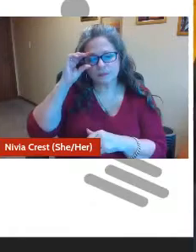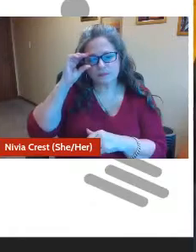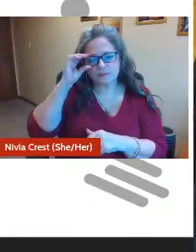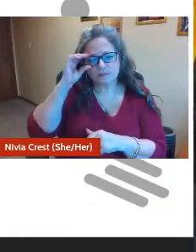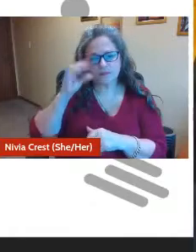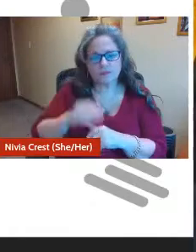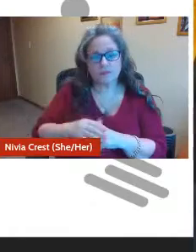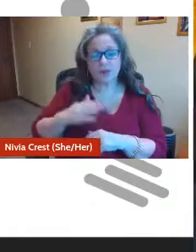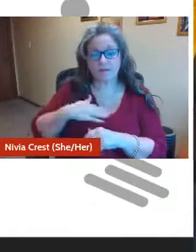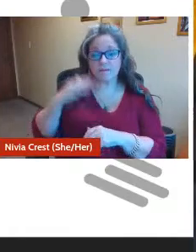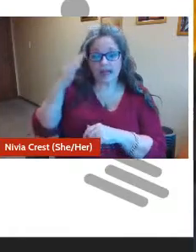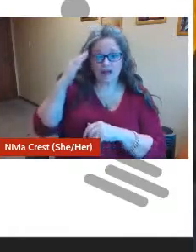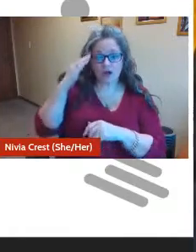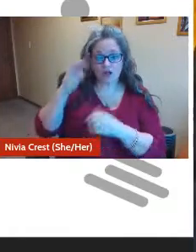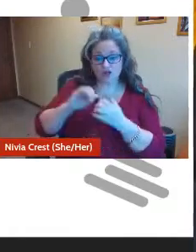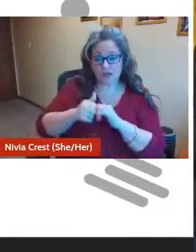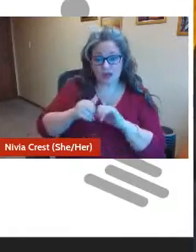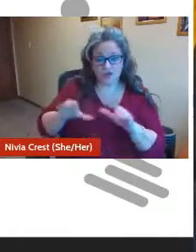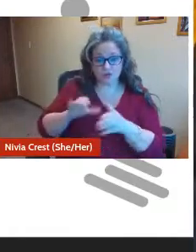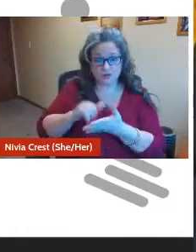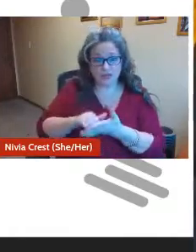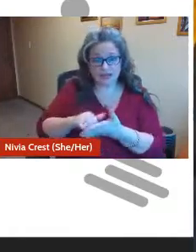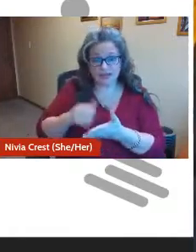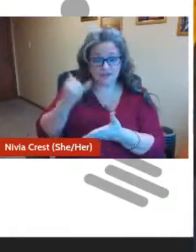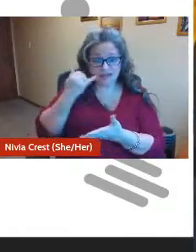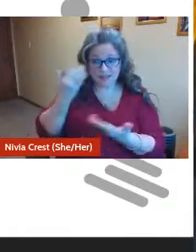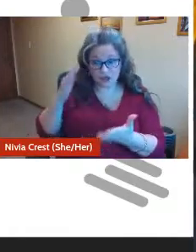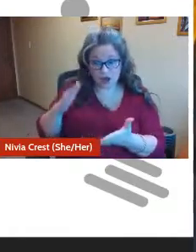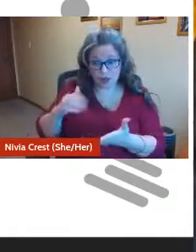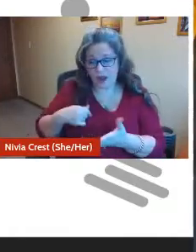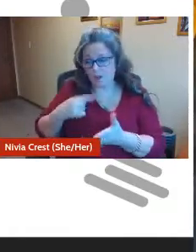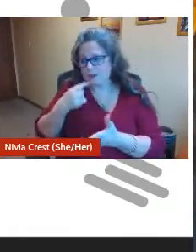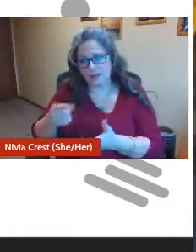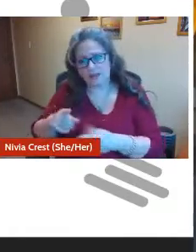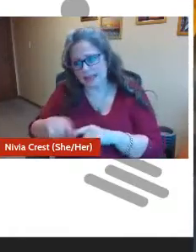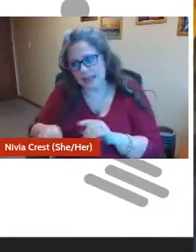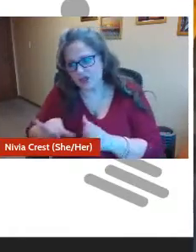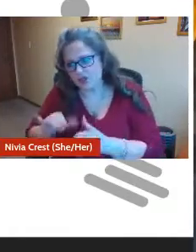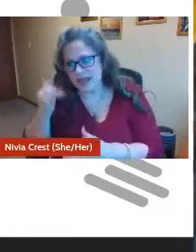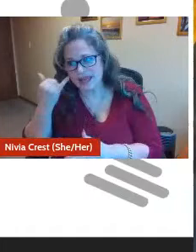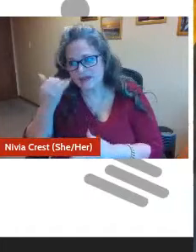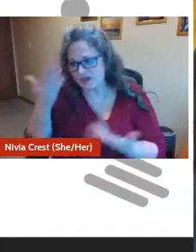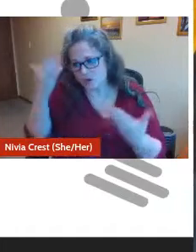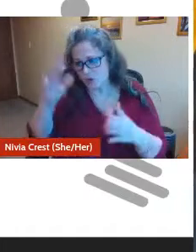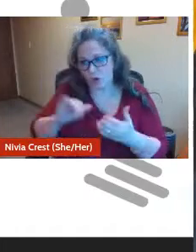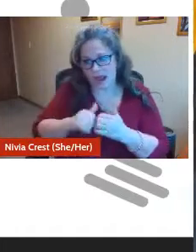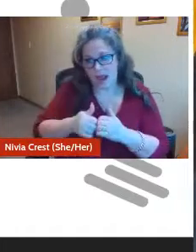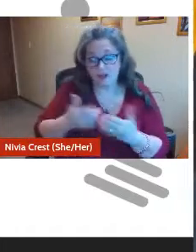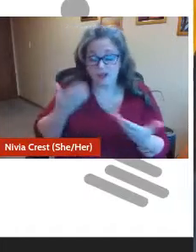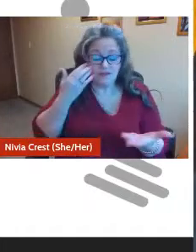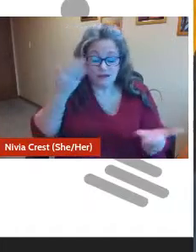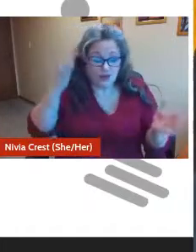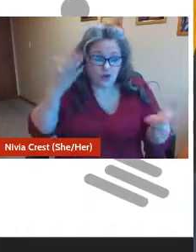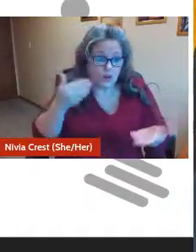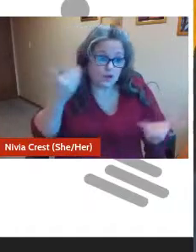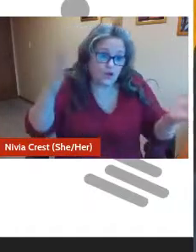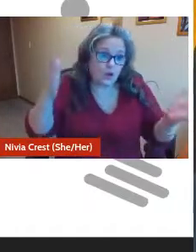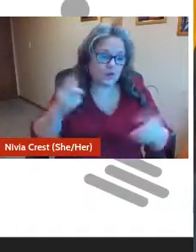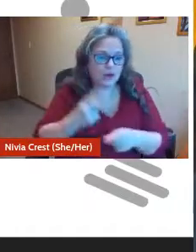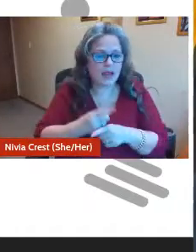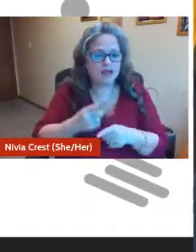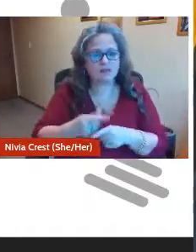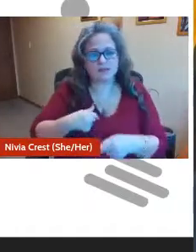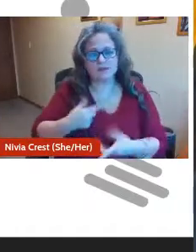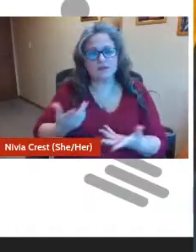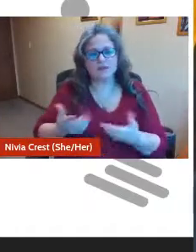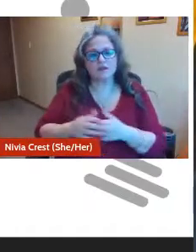over my knowledge of how to do it, then I wouldn't tell the person, yes, I can, if I don't have the knowledge knowing that I can't. So I don't give a yes answer and then